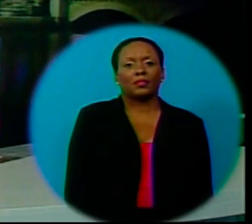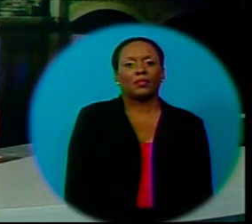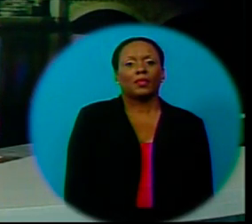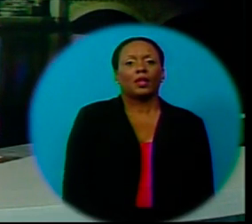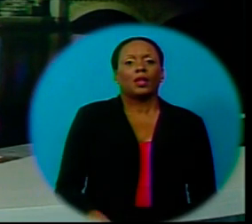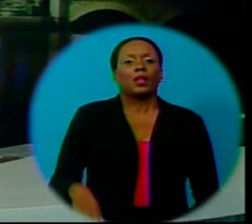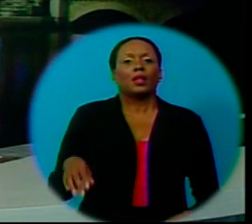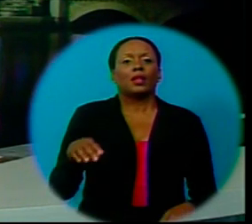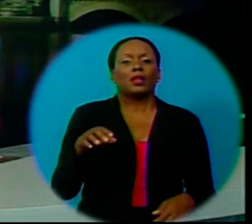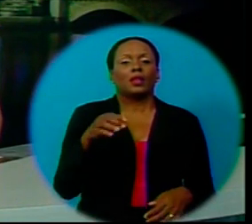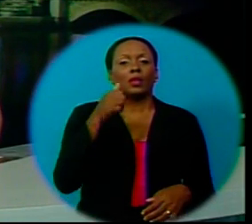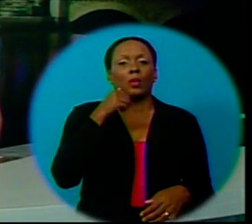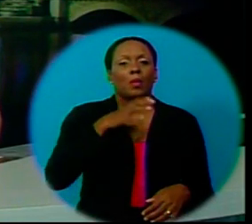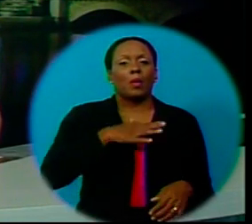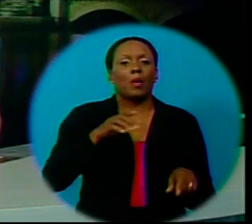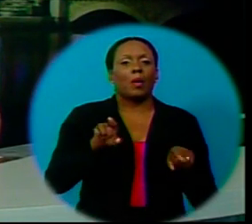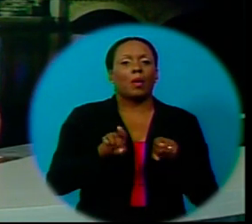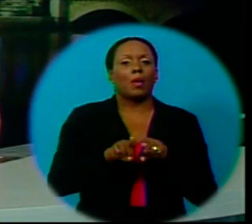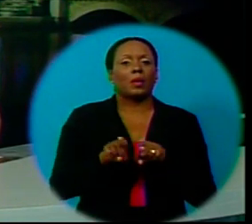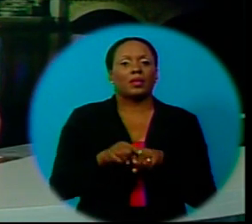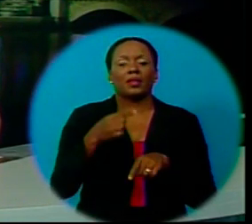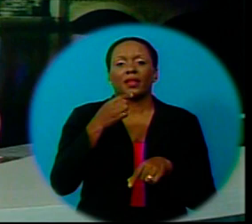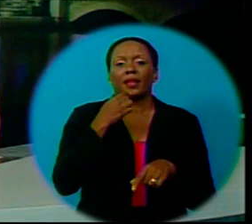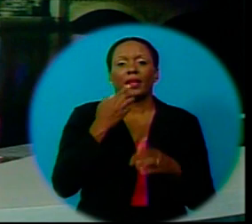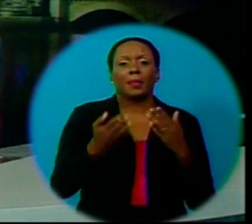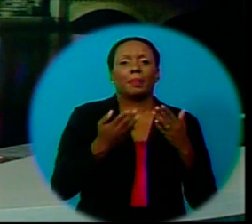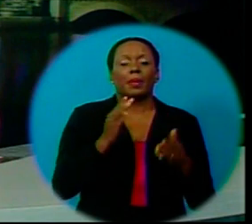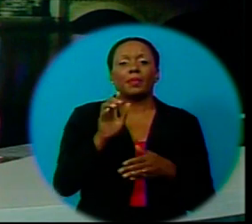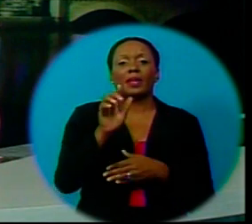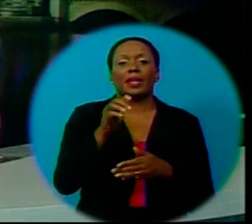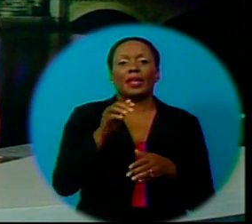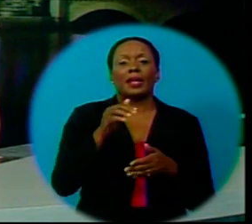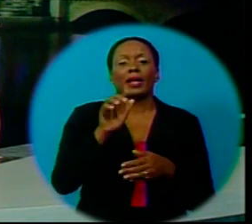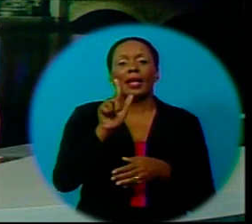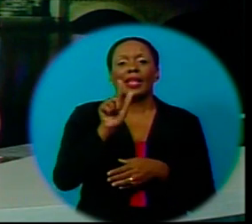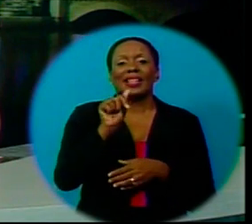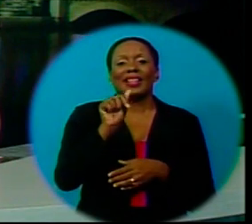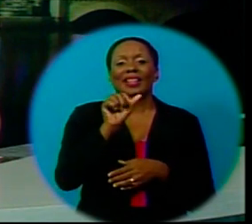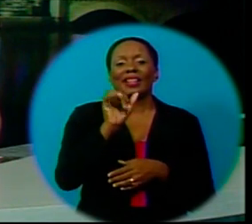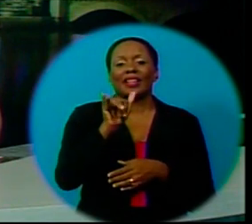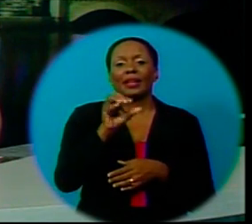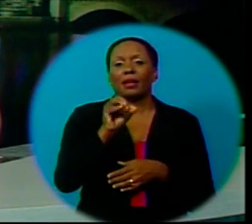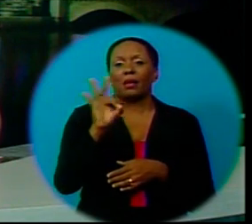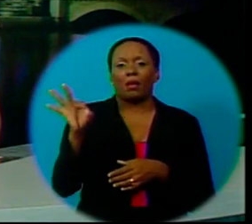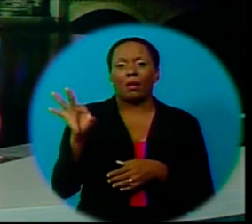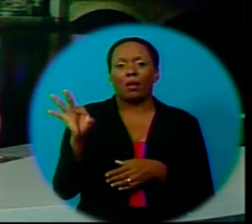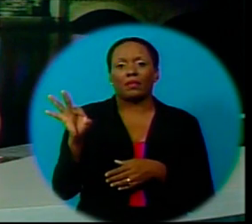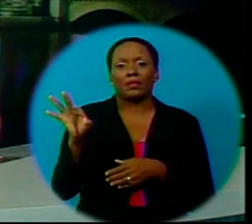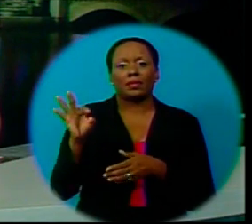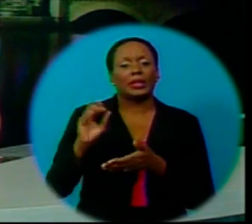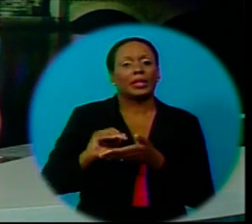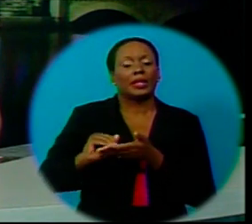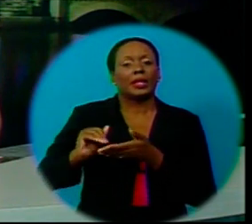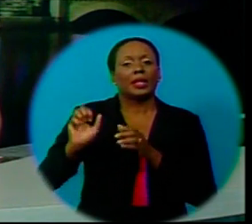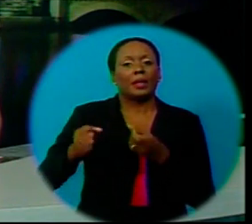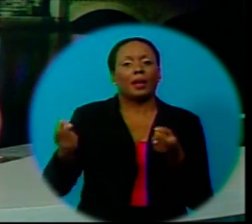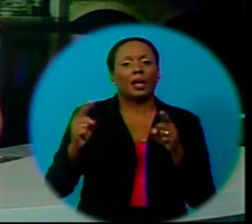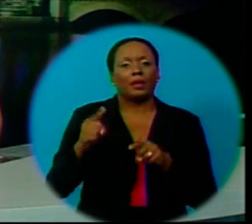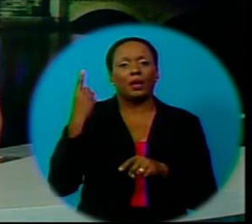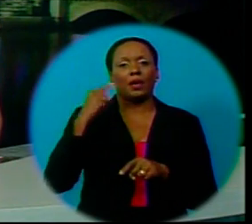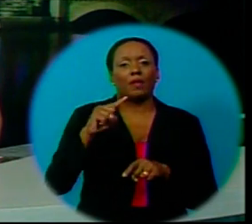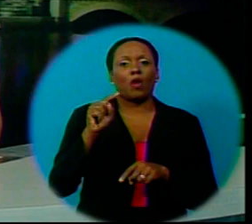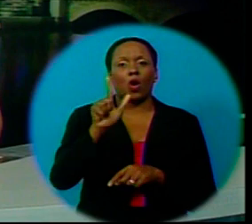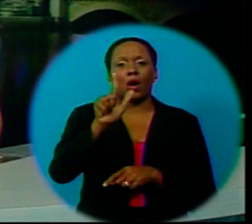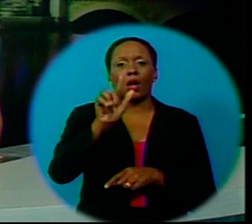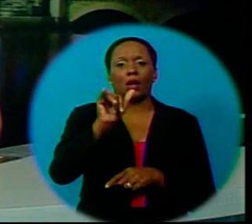was also revealed by the BWU boss that layoffs could be on the horizon for some staff at the telecommunications company Lime. Ms. Moore, who